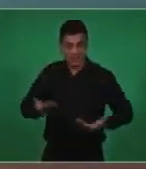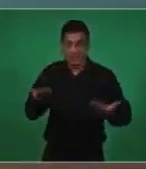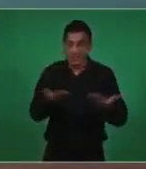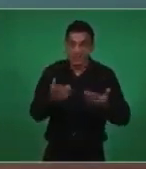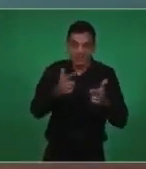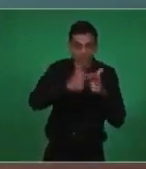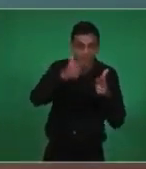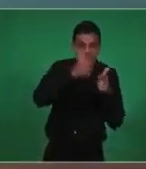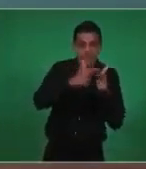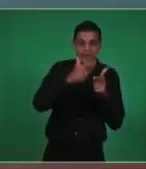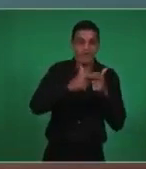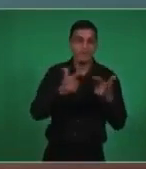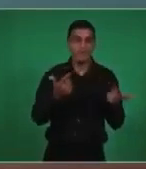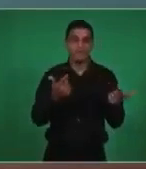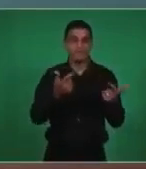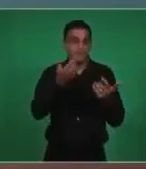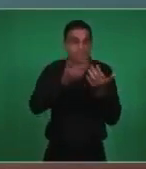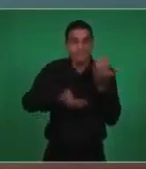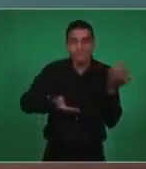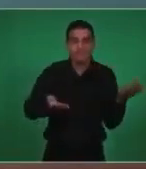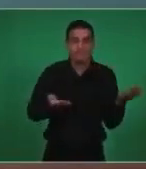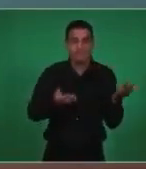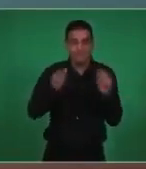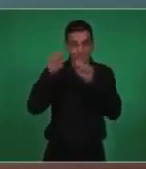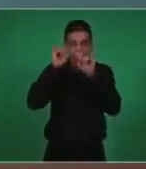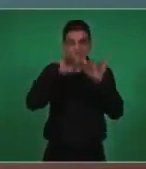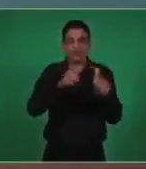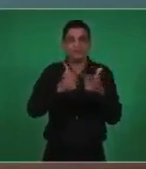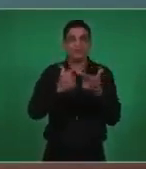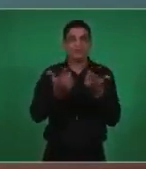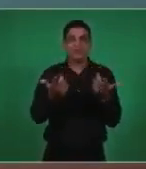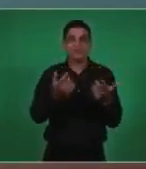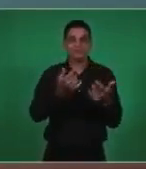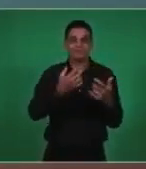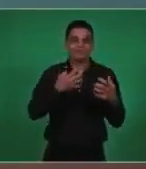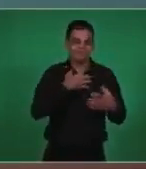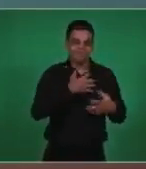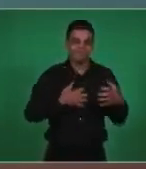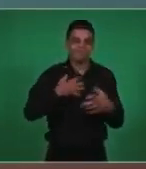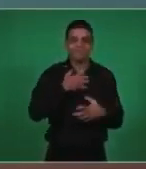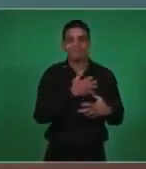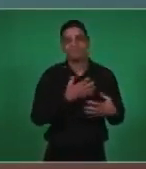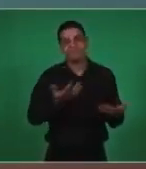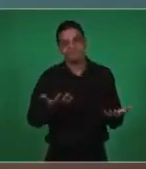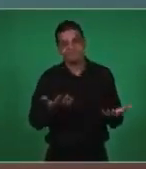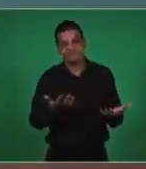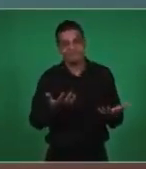obvious, many brethren have lost the blessing because of this. And the mind